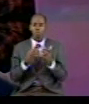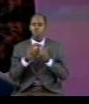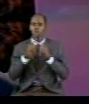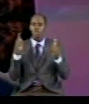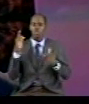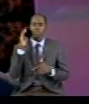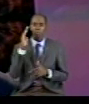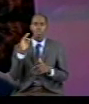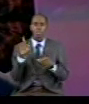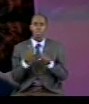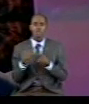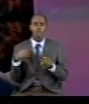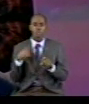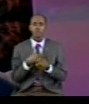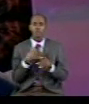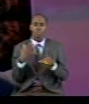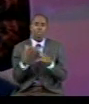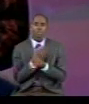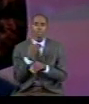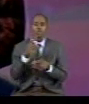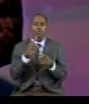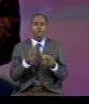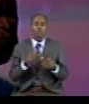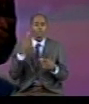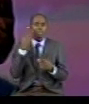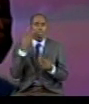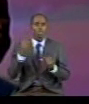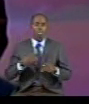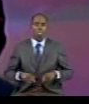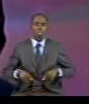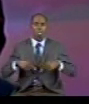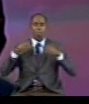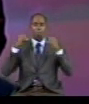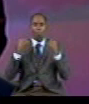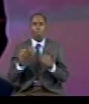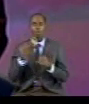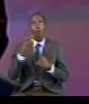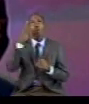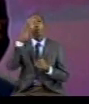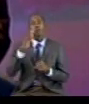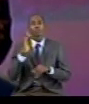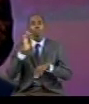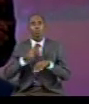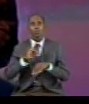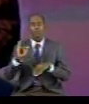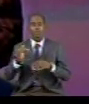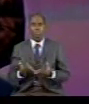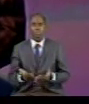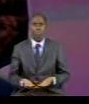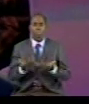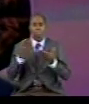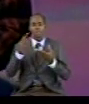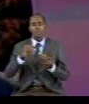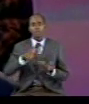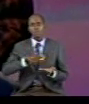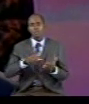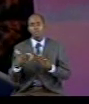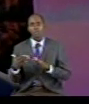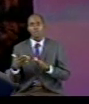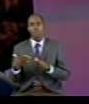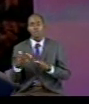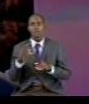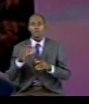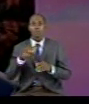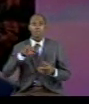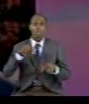to witness the life power of God, touching people, raising the lame to walk. We